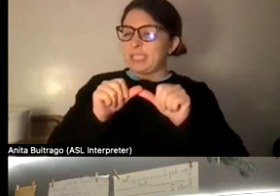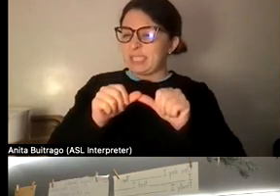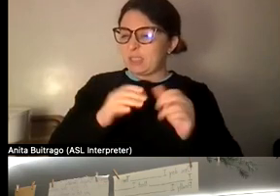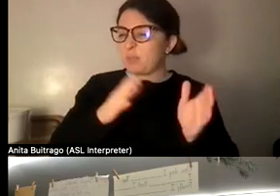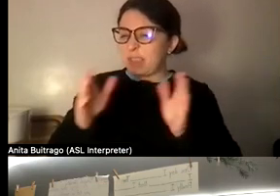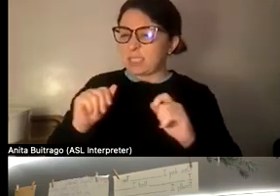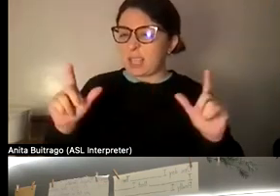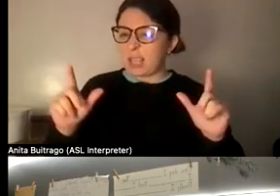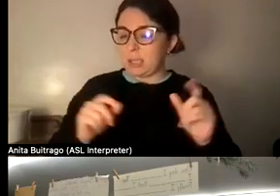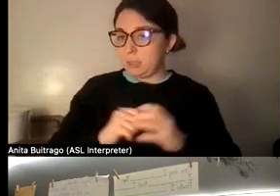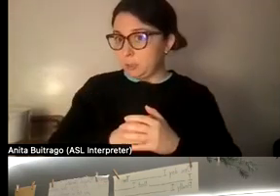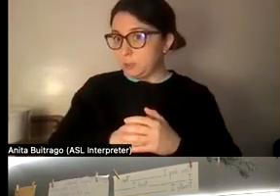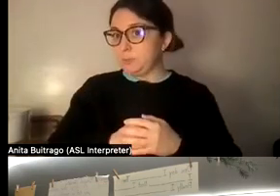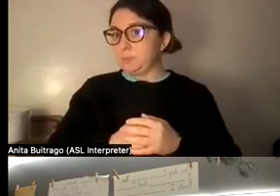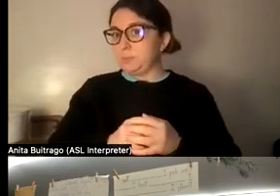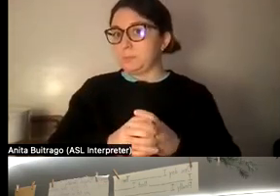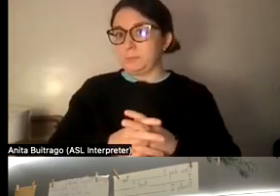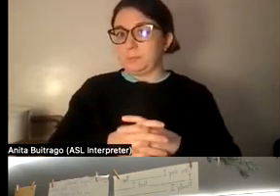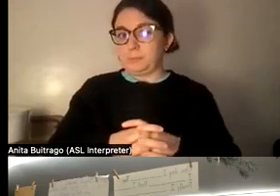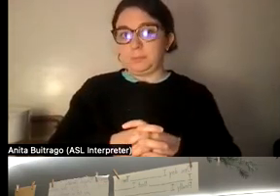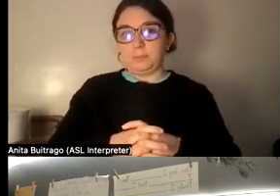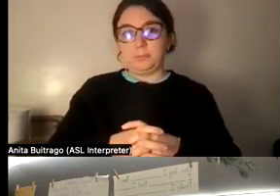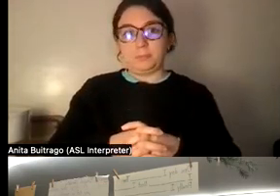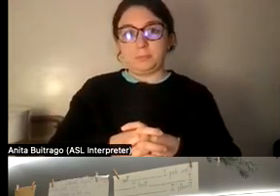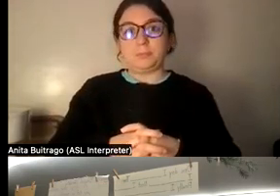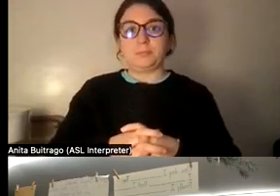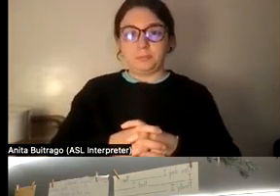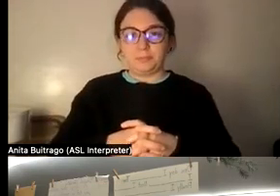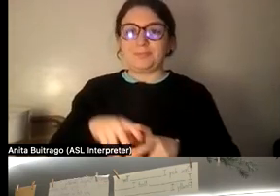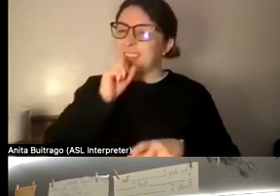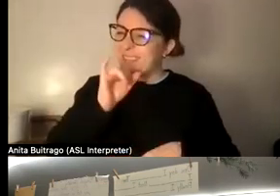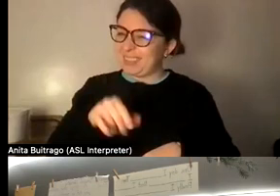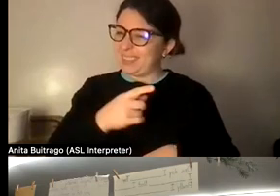So I love this. What does it all mean when we look at the data?